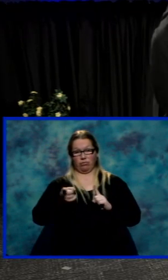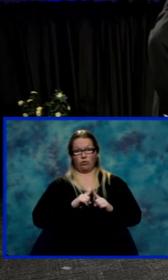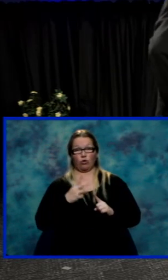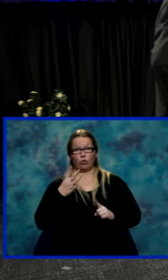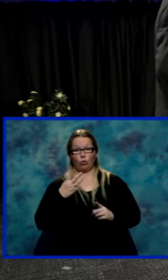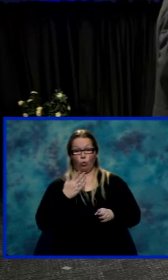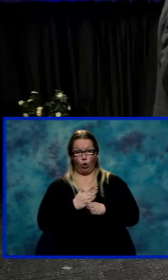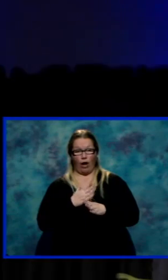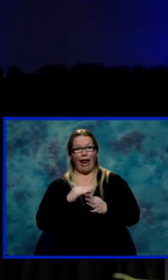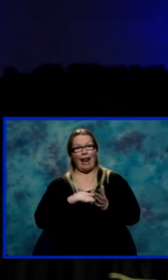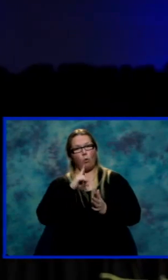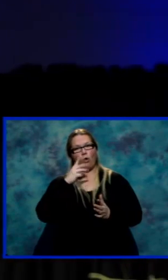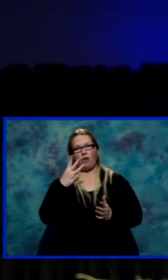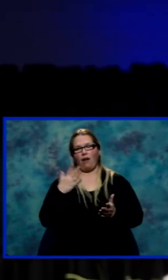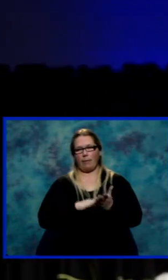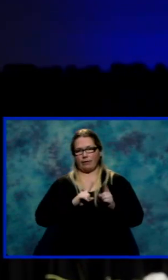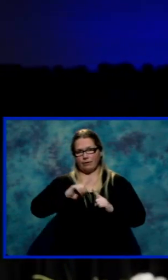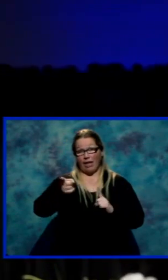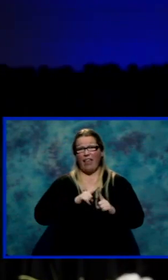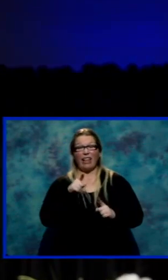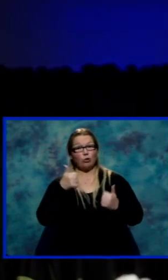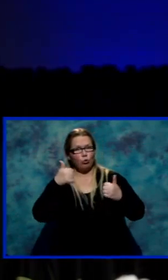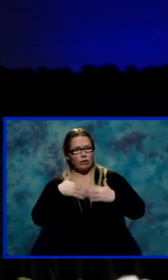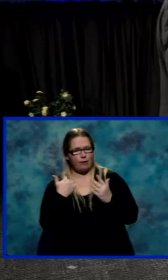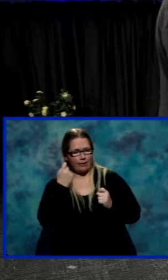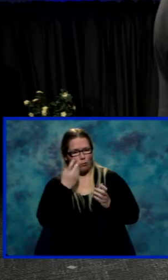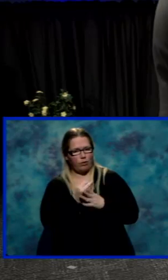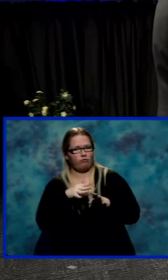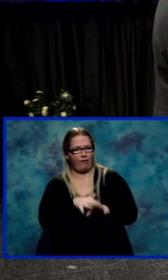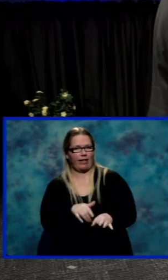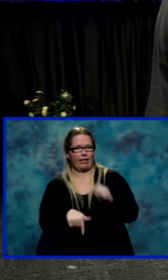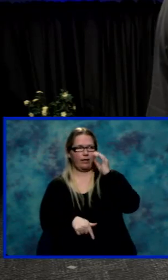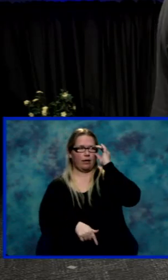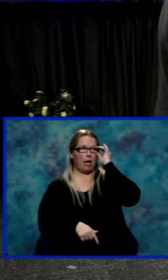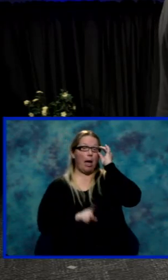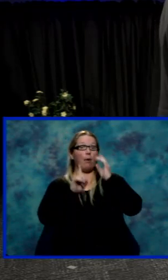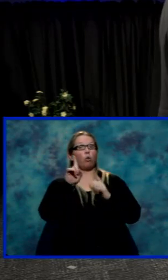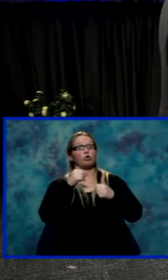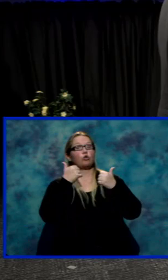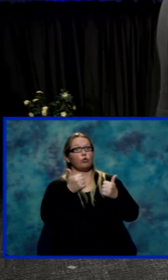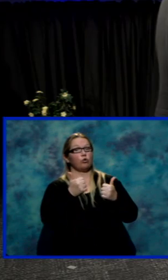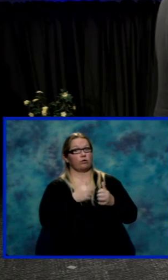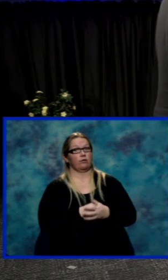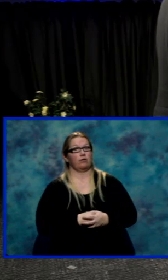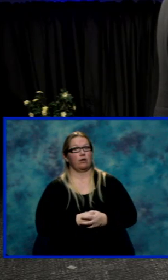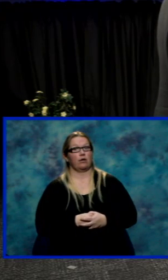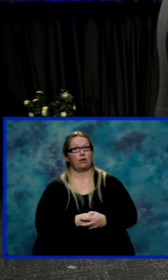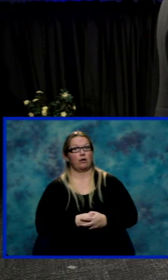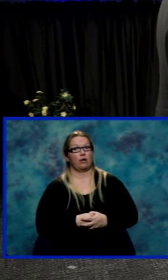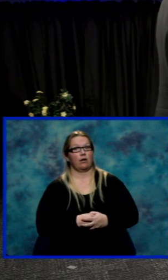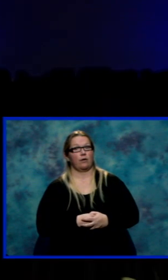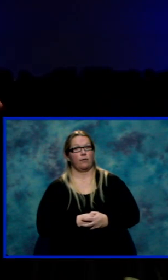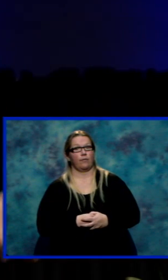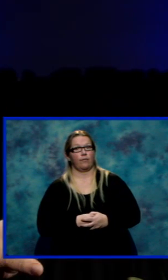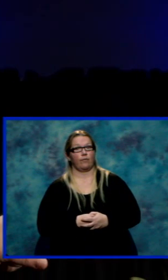me 35 from now on. And that's on a good day, I understand. The good thing going for you, though, is never has there been a concentration in